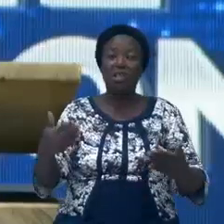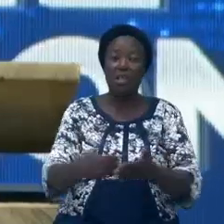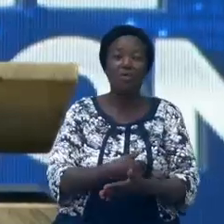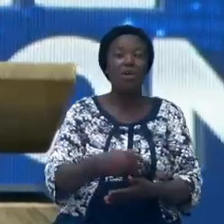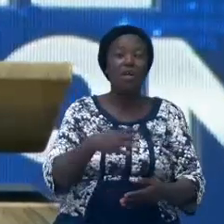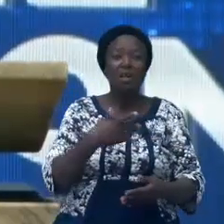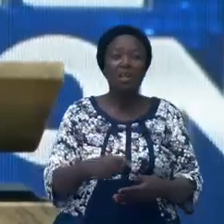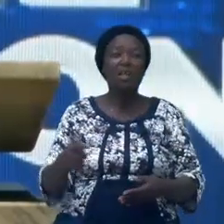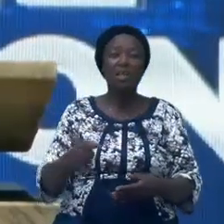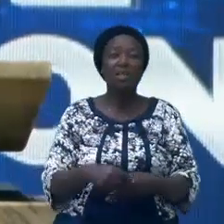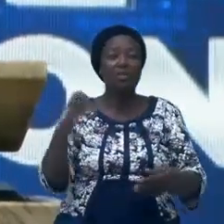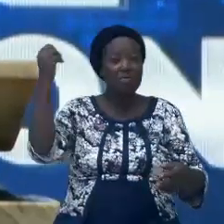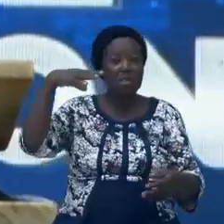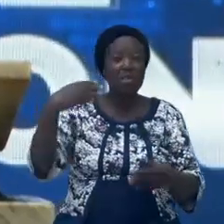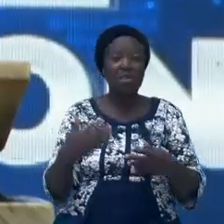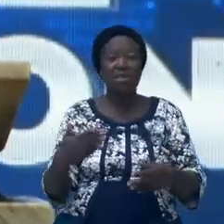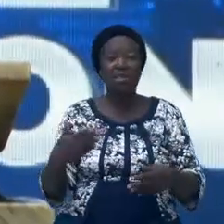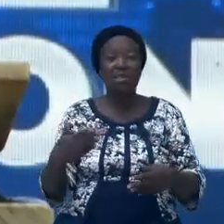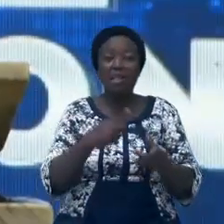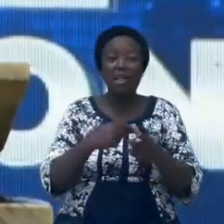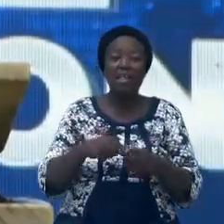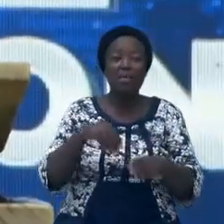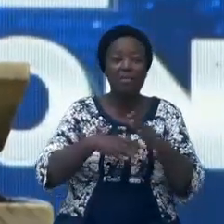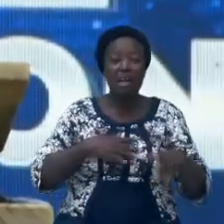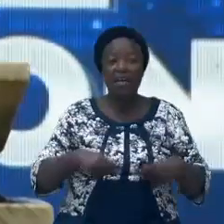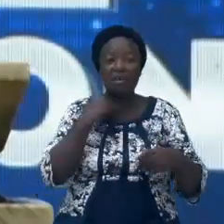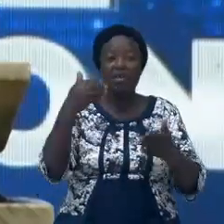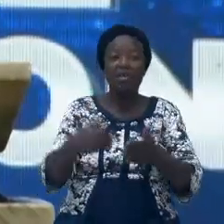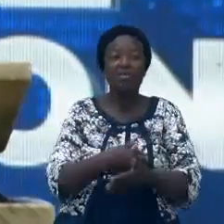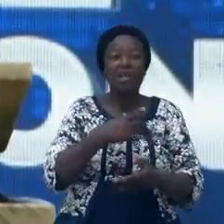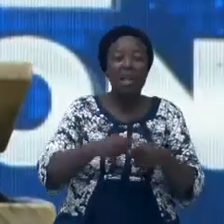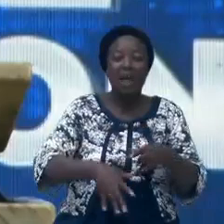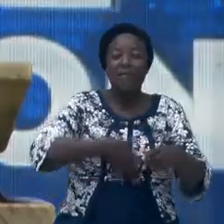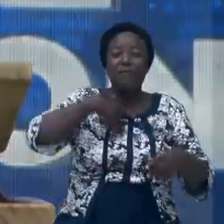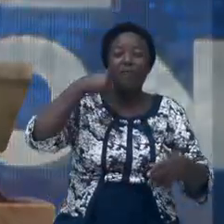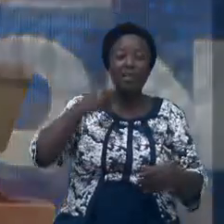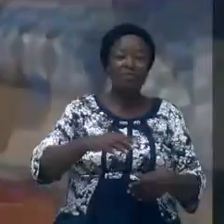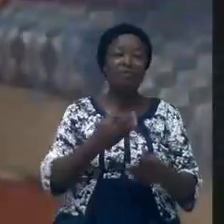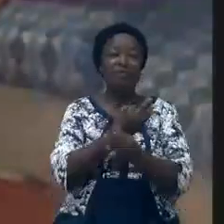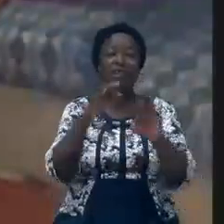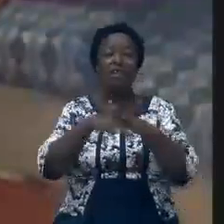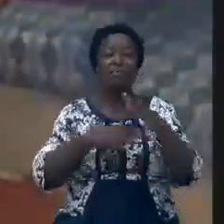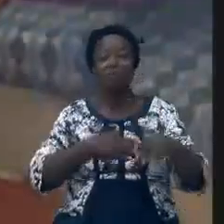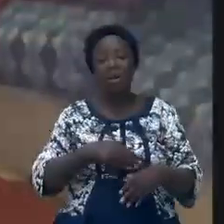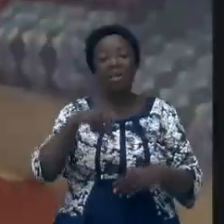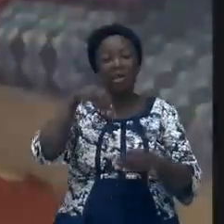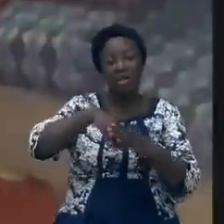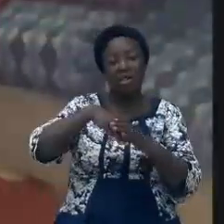new. My possession is new. The cleansing, I feel clean on the